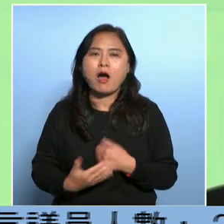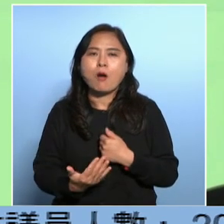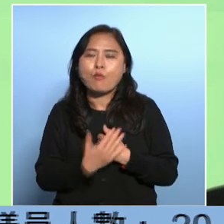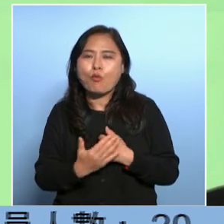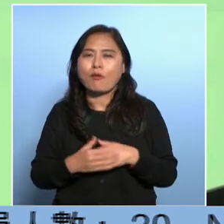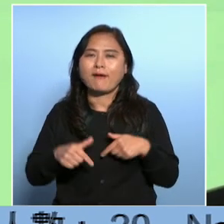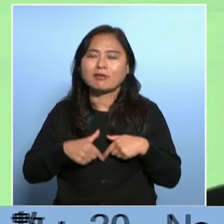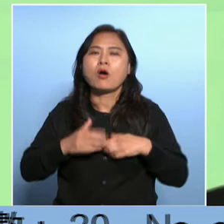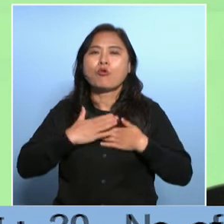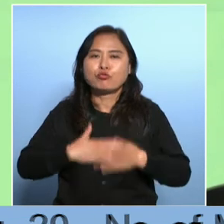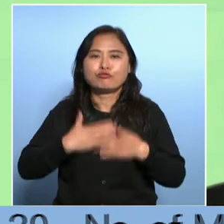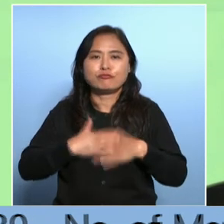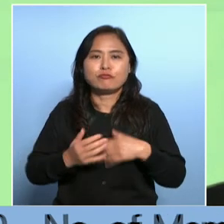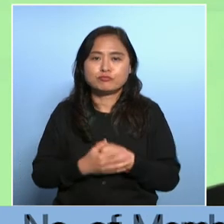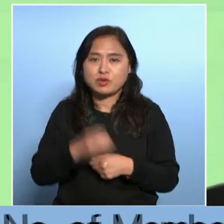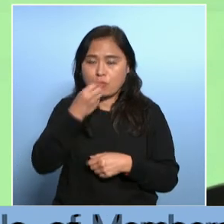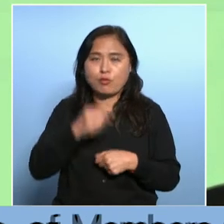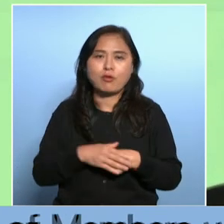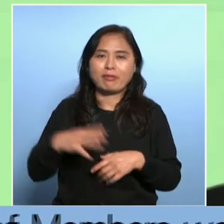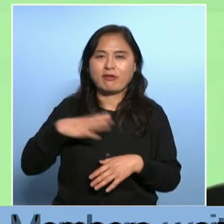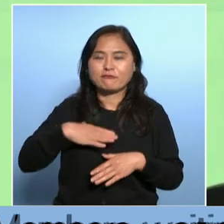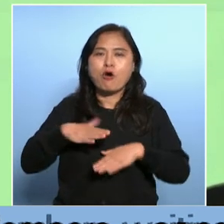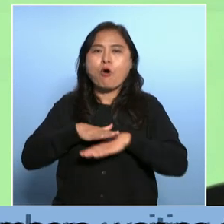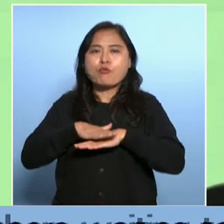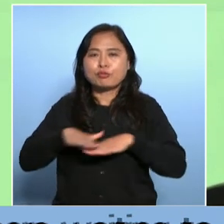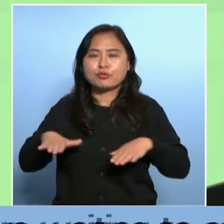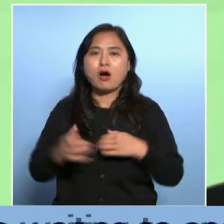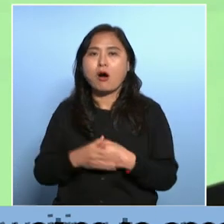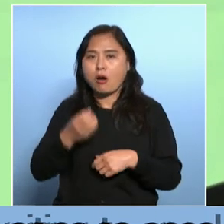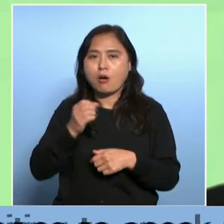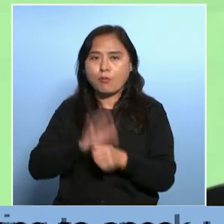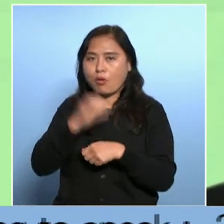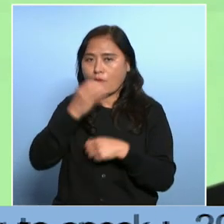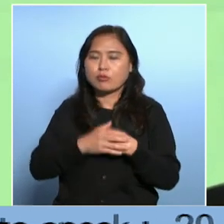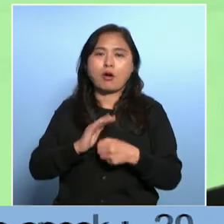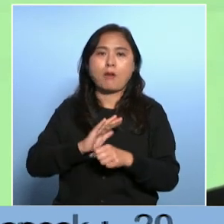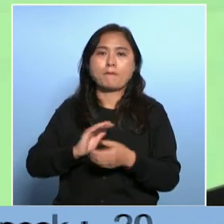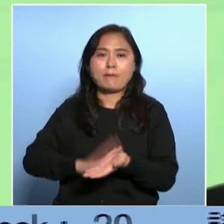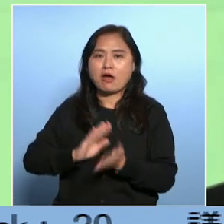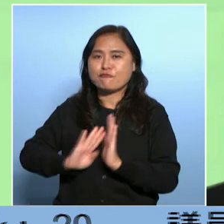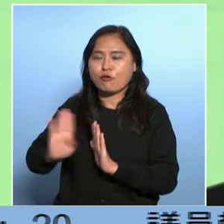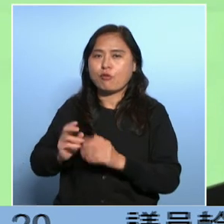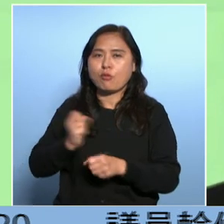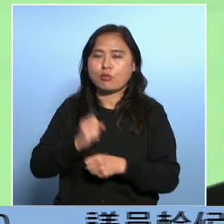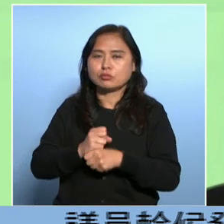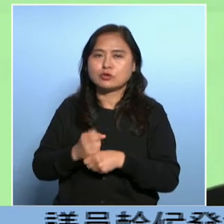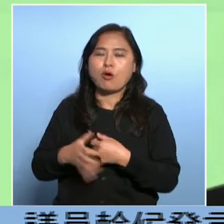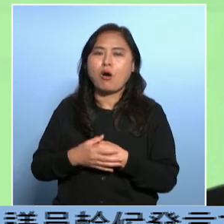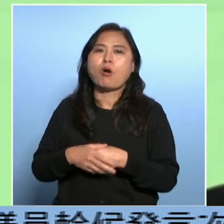Presidency's instructions is a boost, is a shot in the arm for Hong Kong.